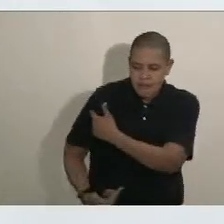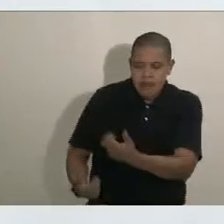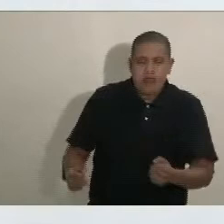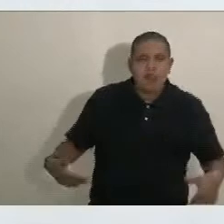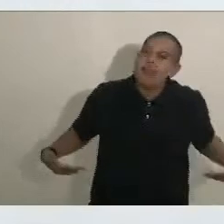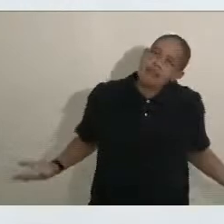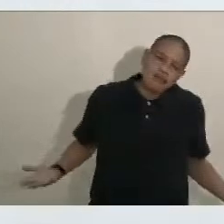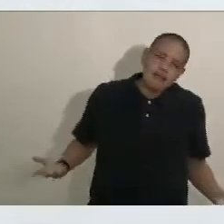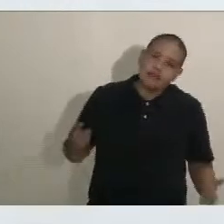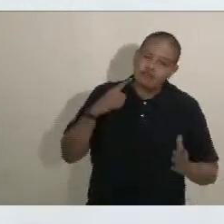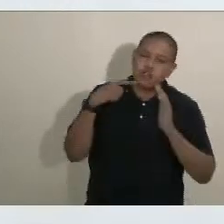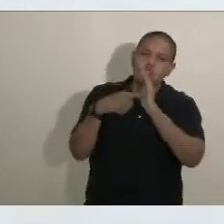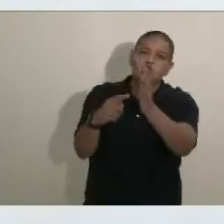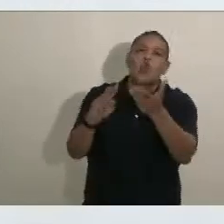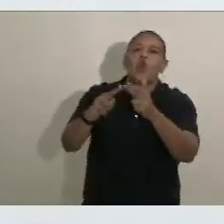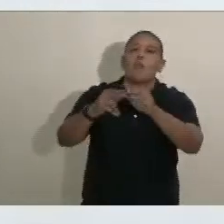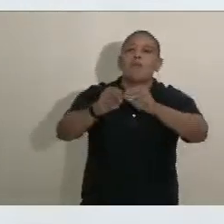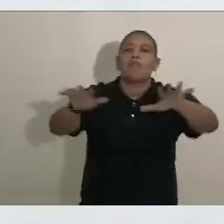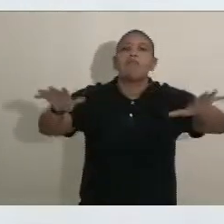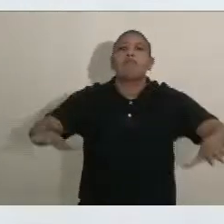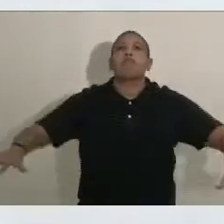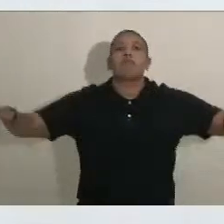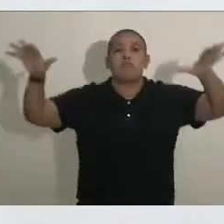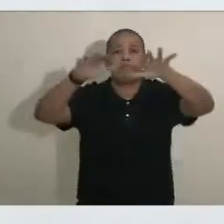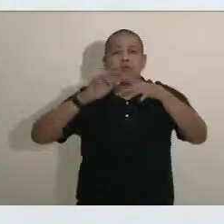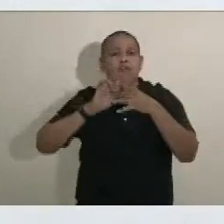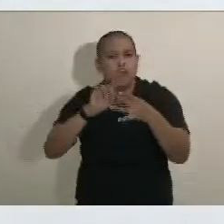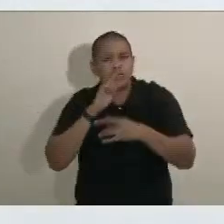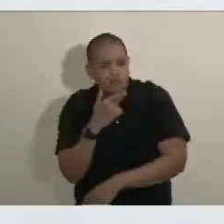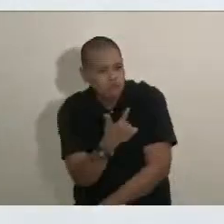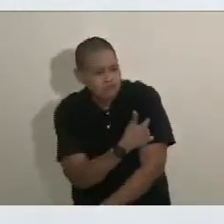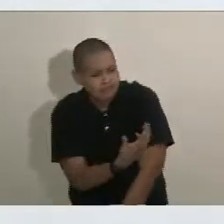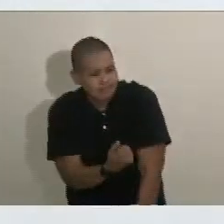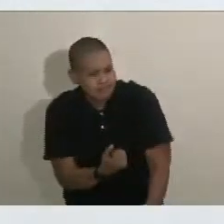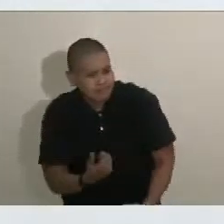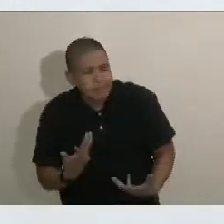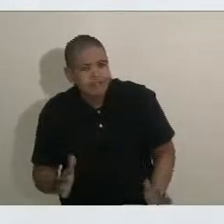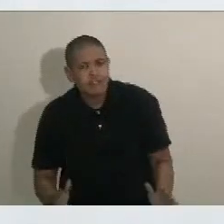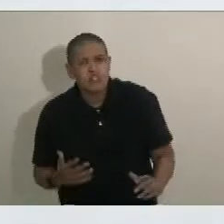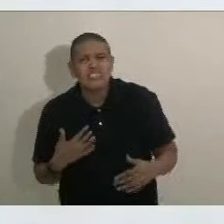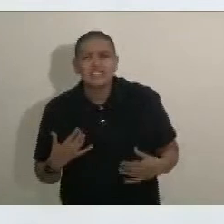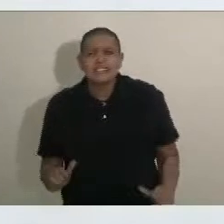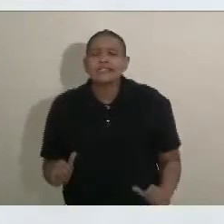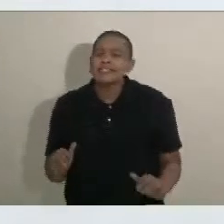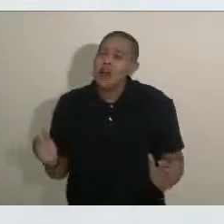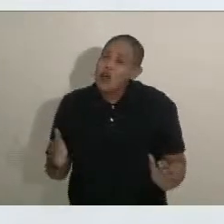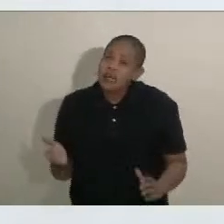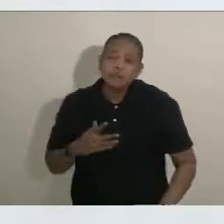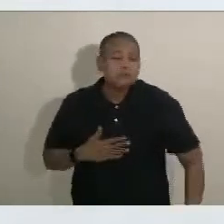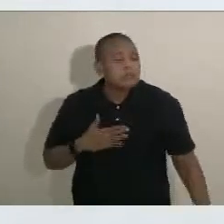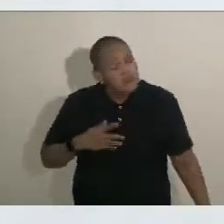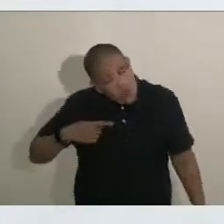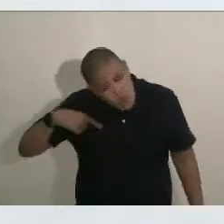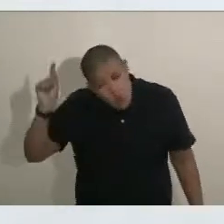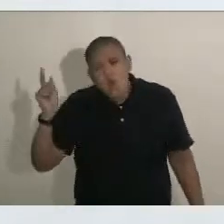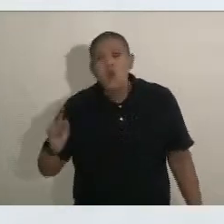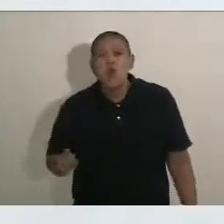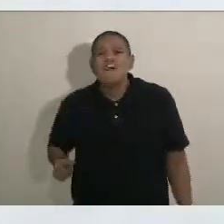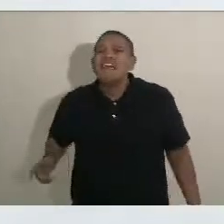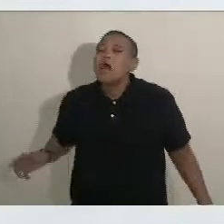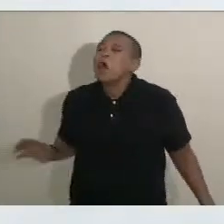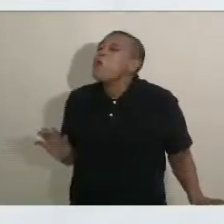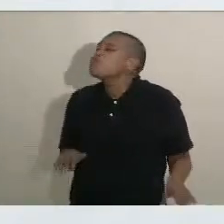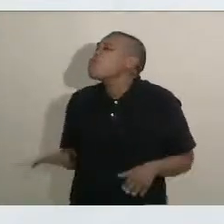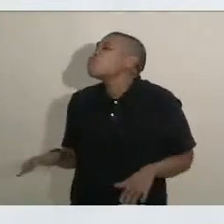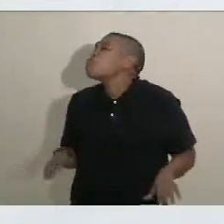the numbers in the wider population around vaccination rates, which we continue to encourage and continue to provide